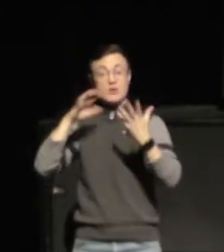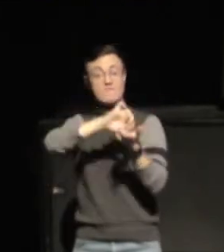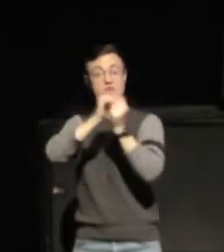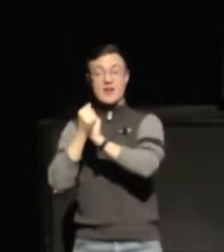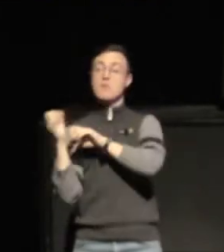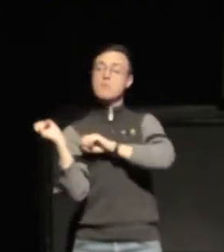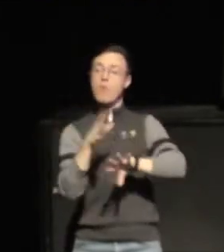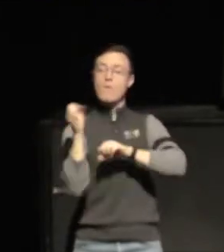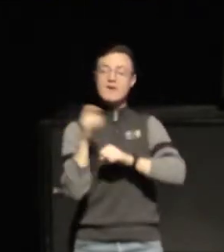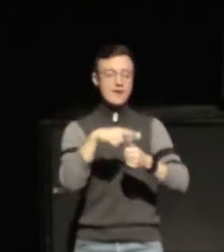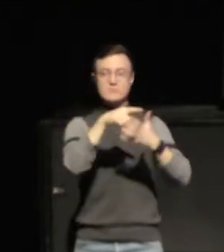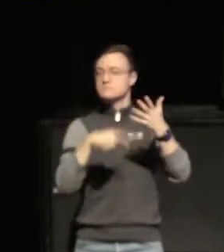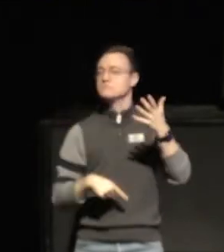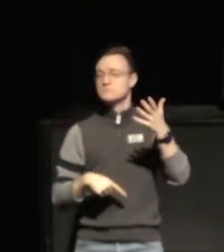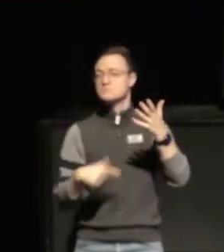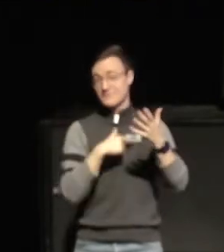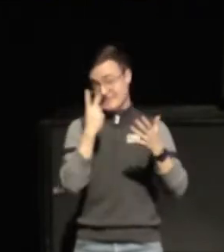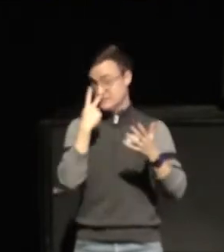We can see that very clearly.